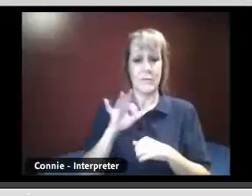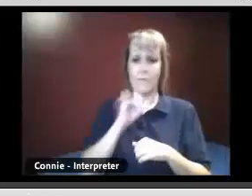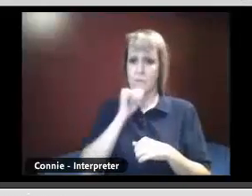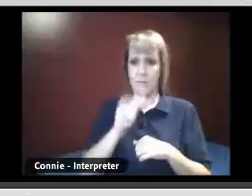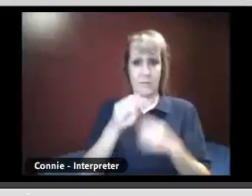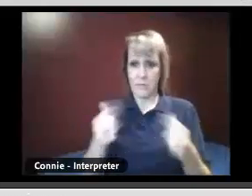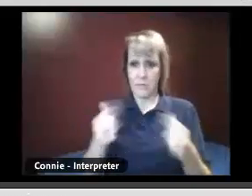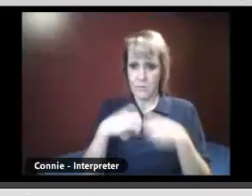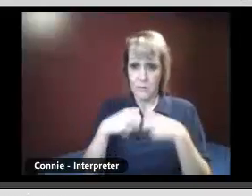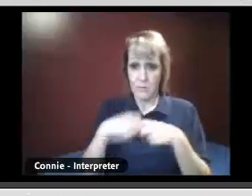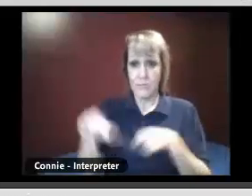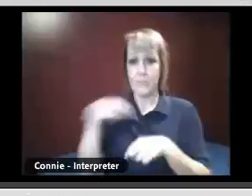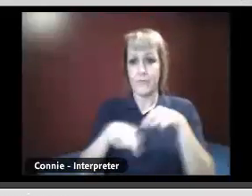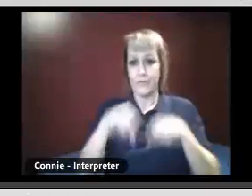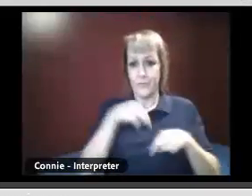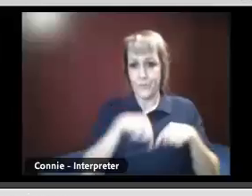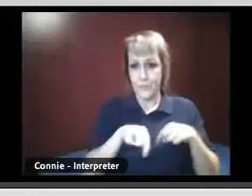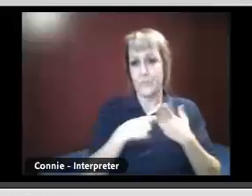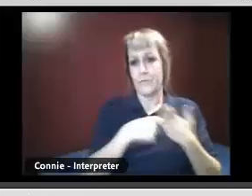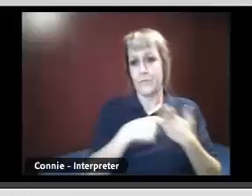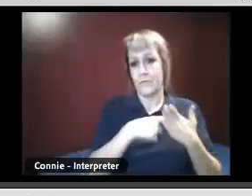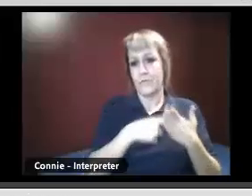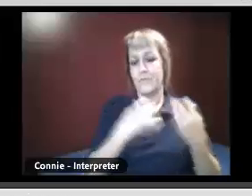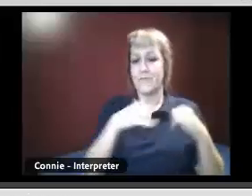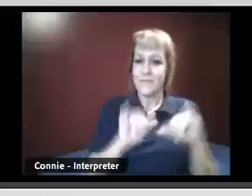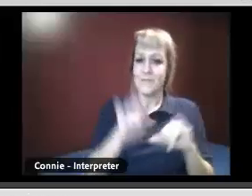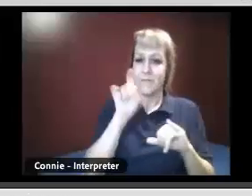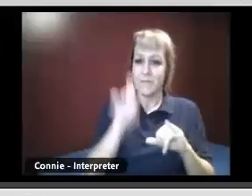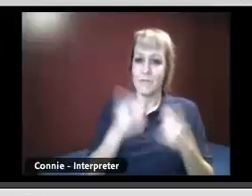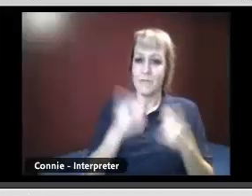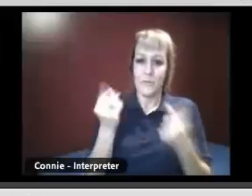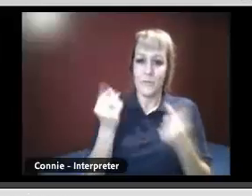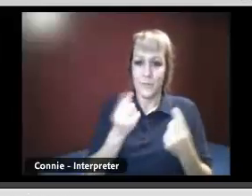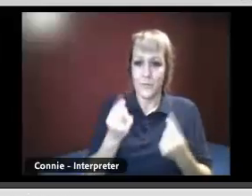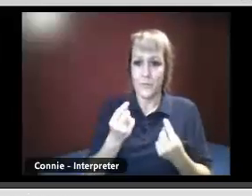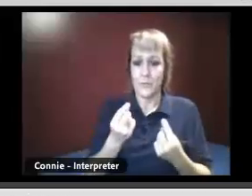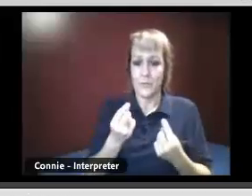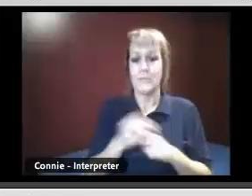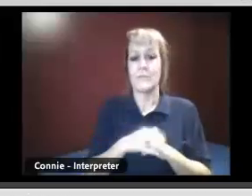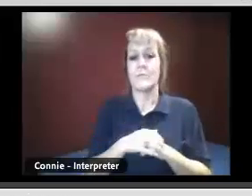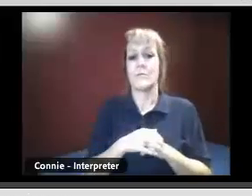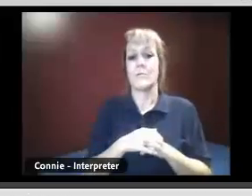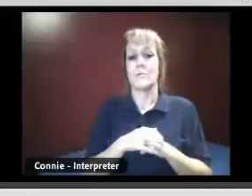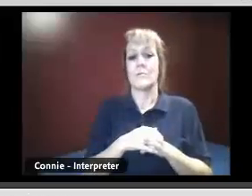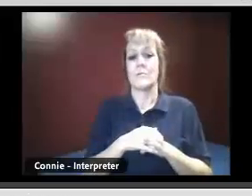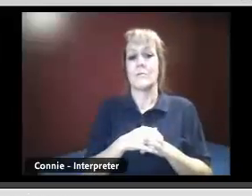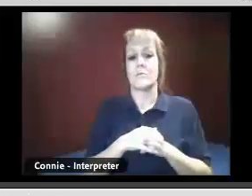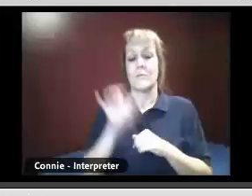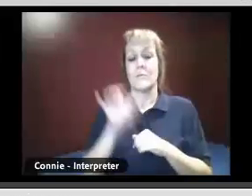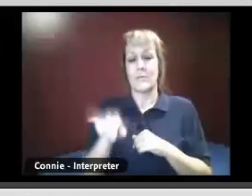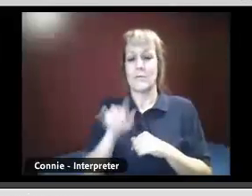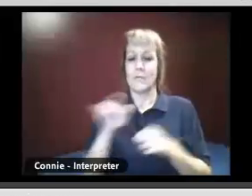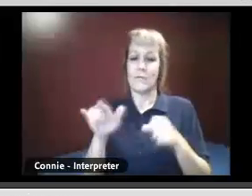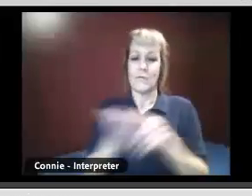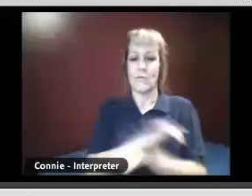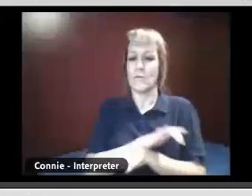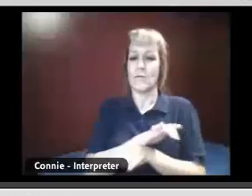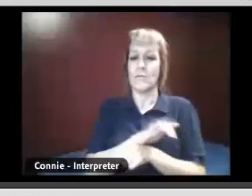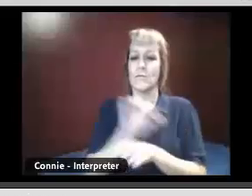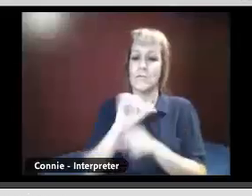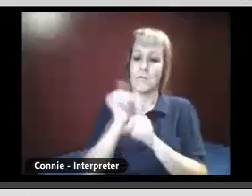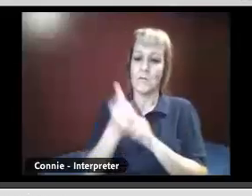have to go back and revisit and see what do we still have to do. So this whole arena, of conflict